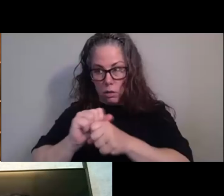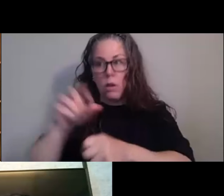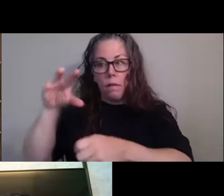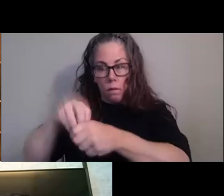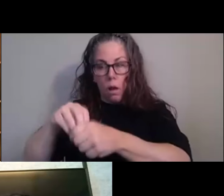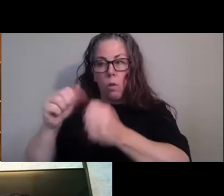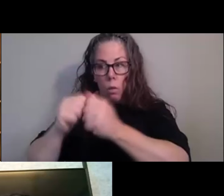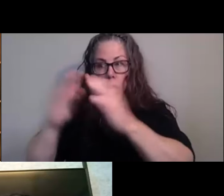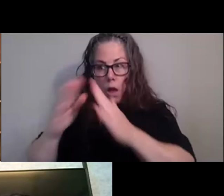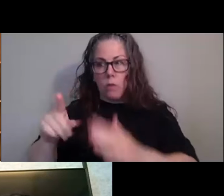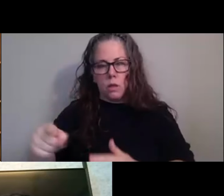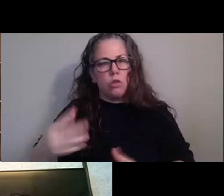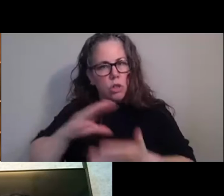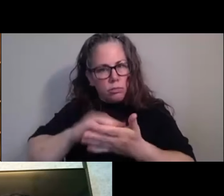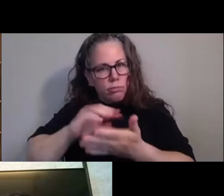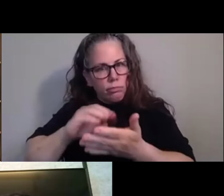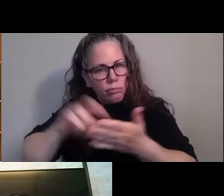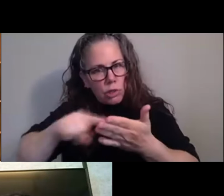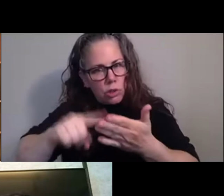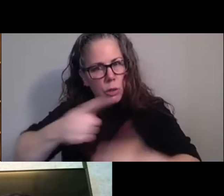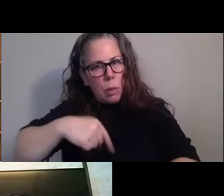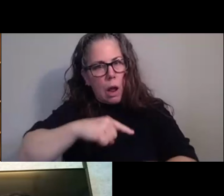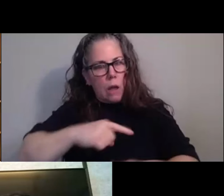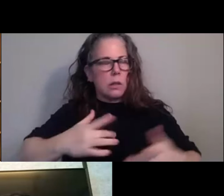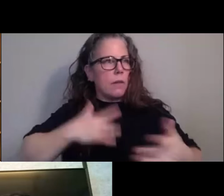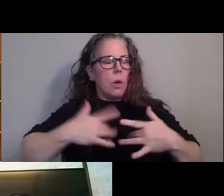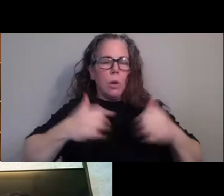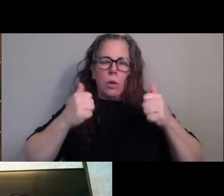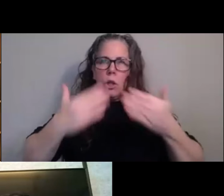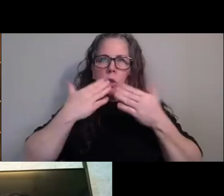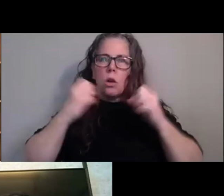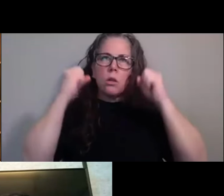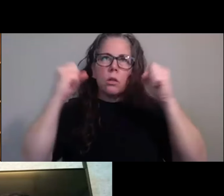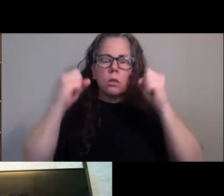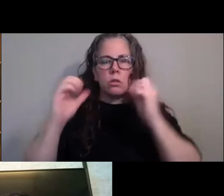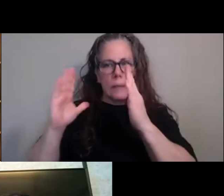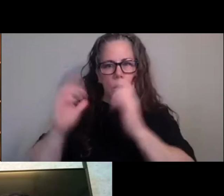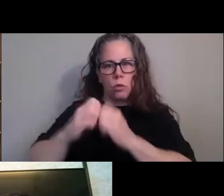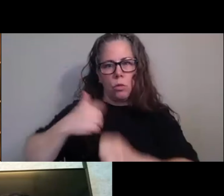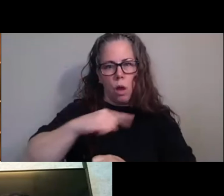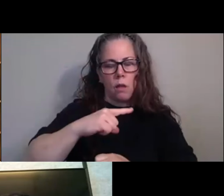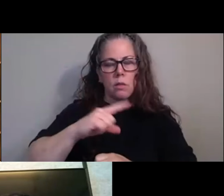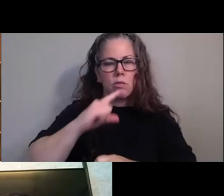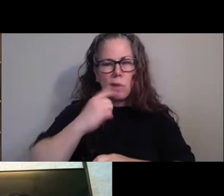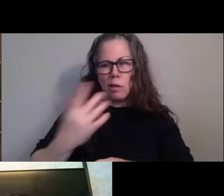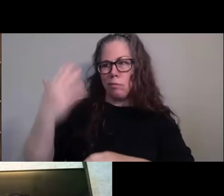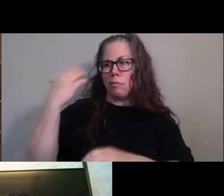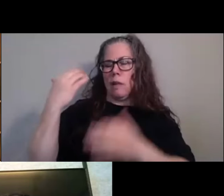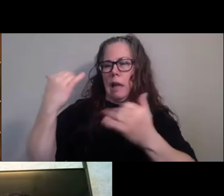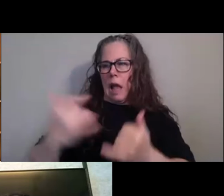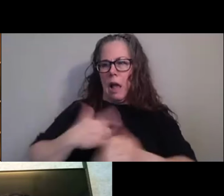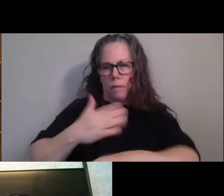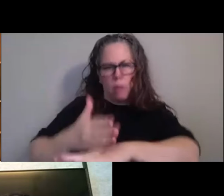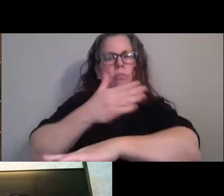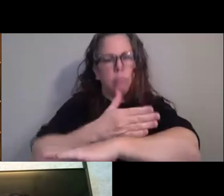may have to hold on to something because it's with so much enthusiasm. So someone we wouldn't have identified years ago, we now are going to,